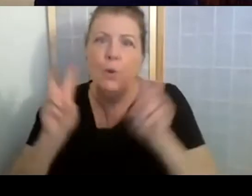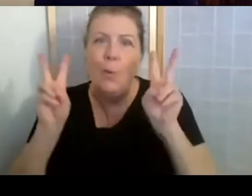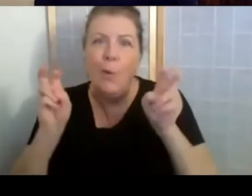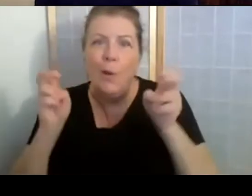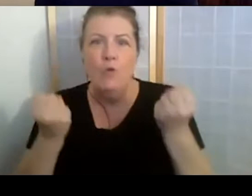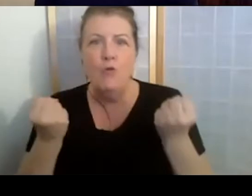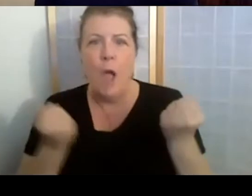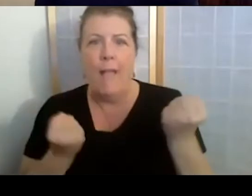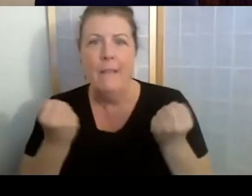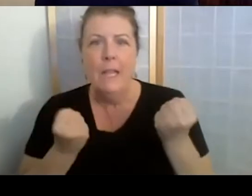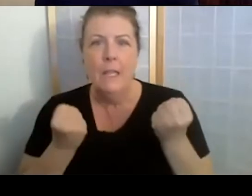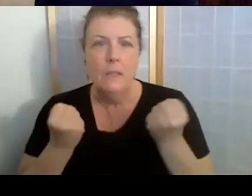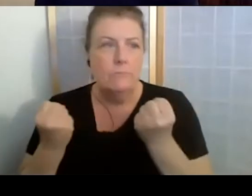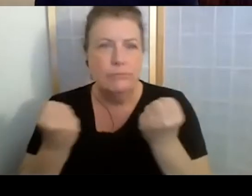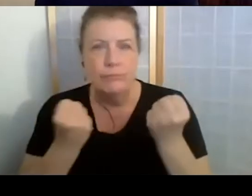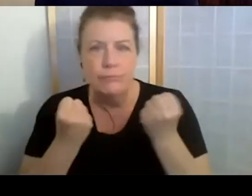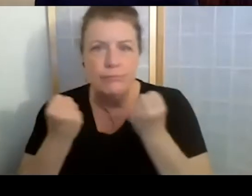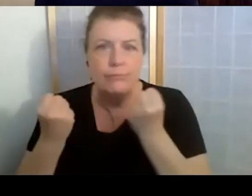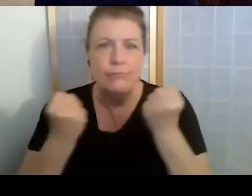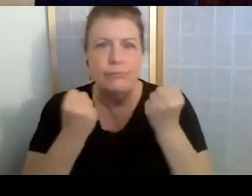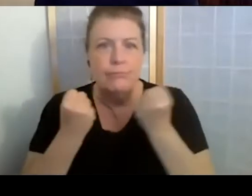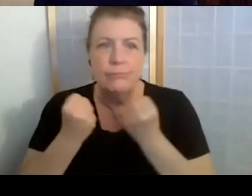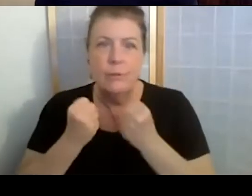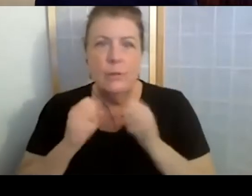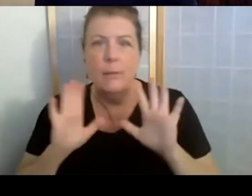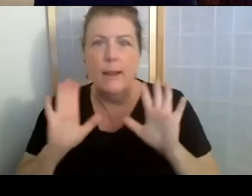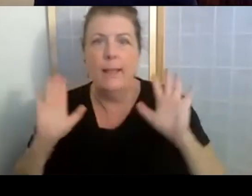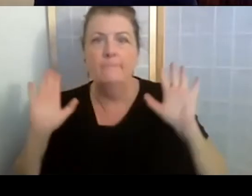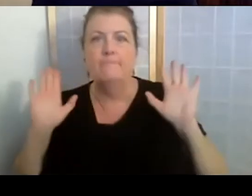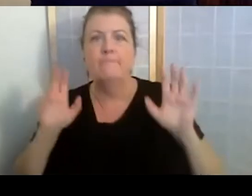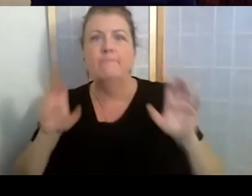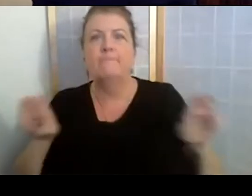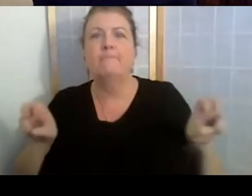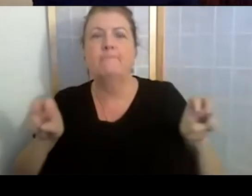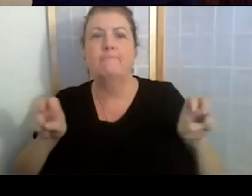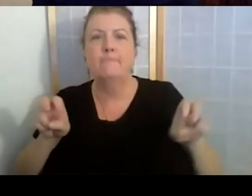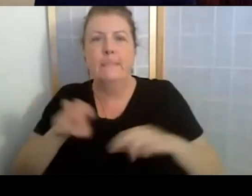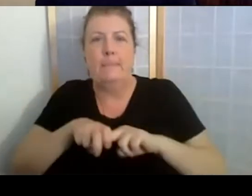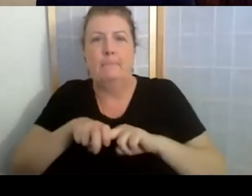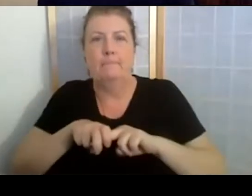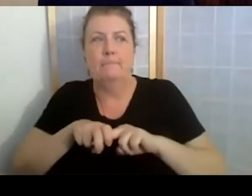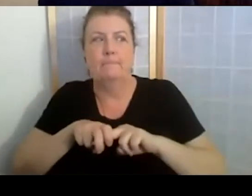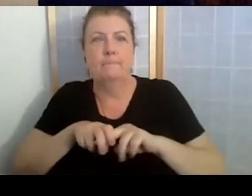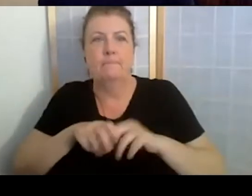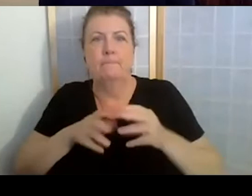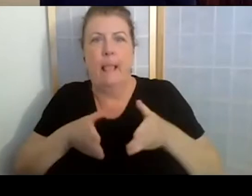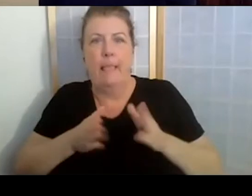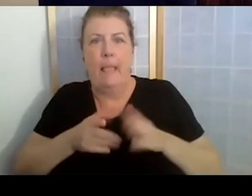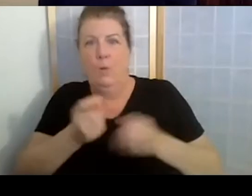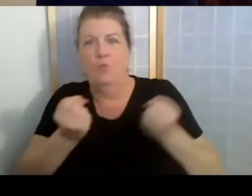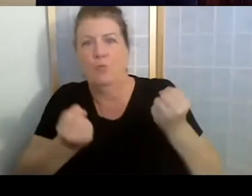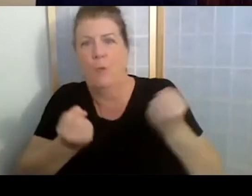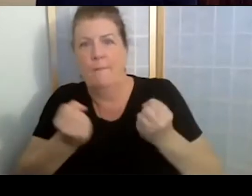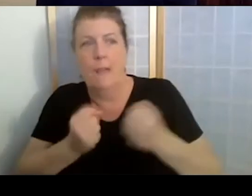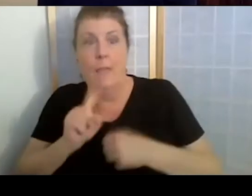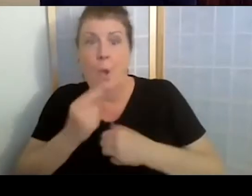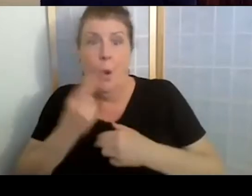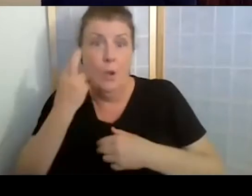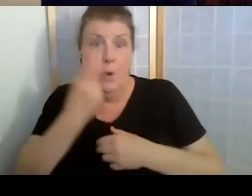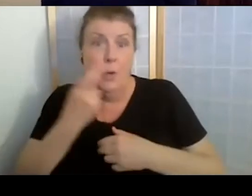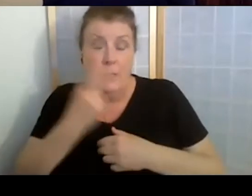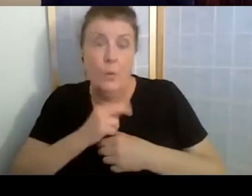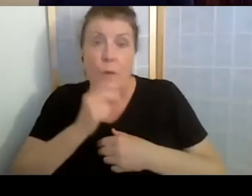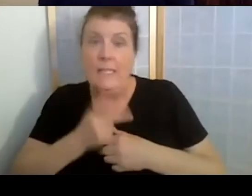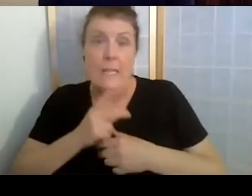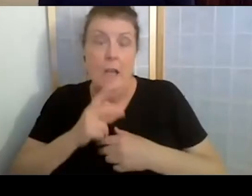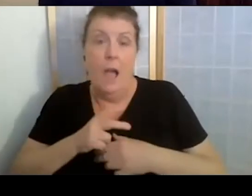reason that we didn't veer off the road and go over a cliff was because, you know, there was trust flowing on both sides.